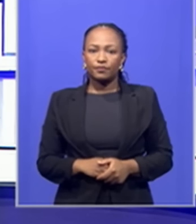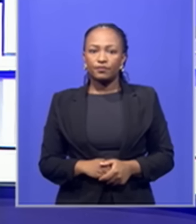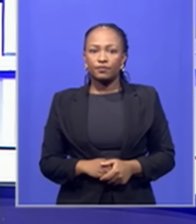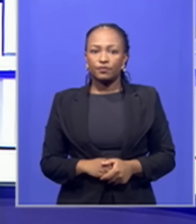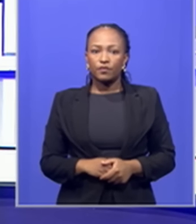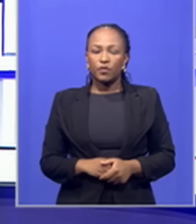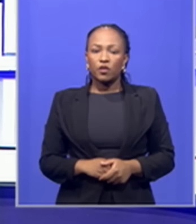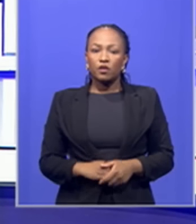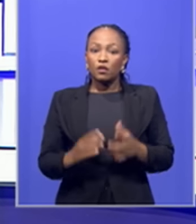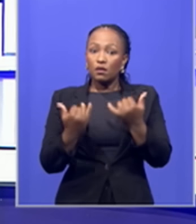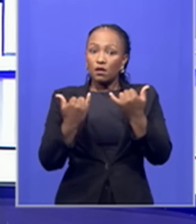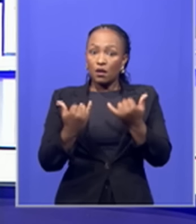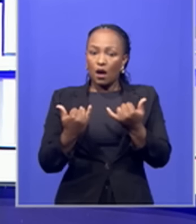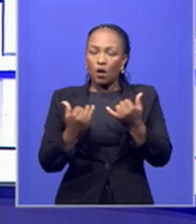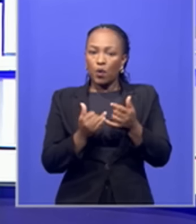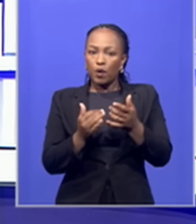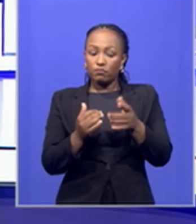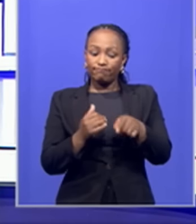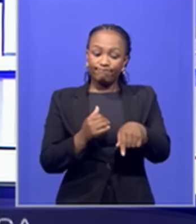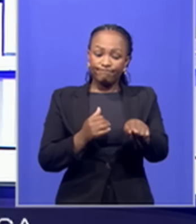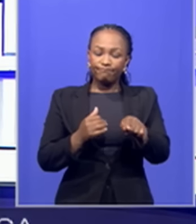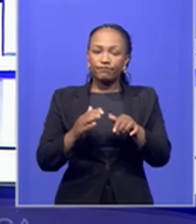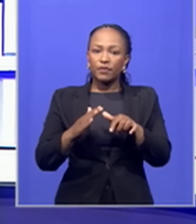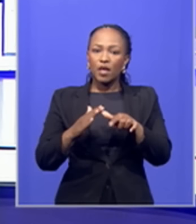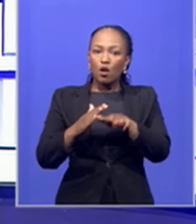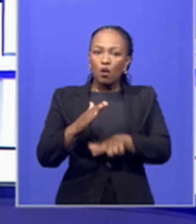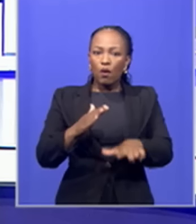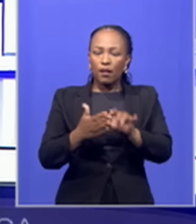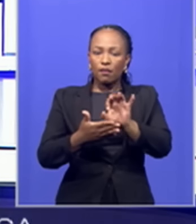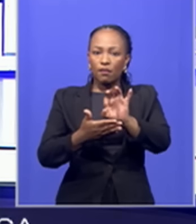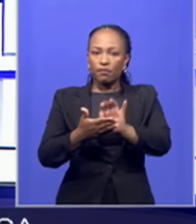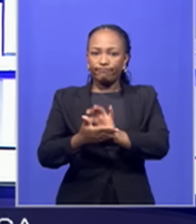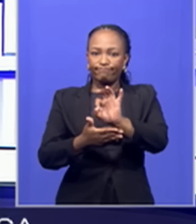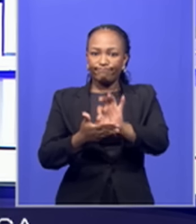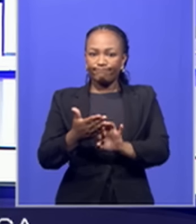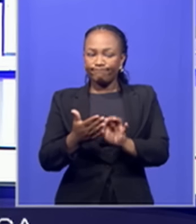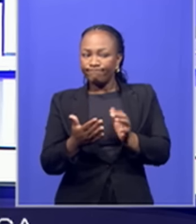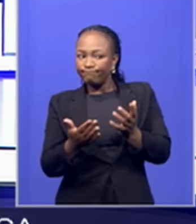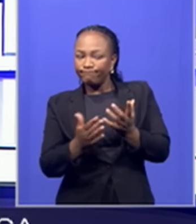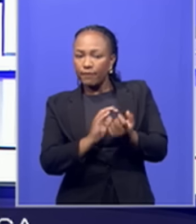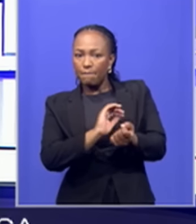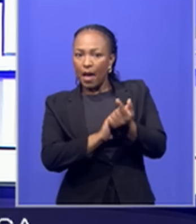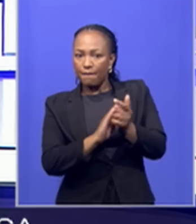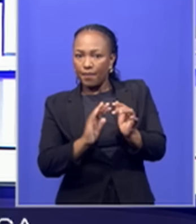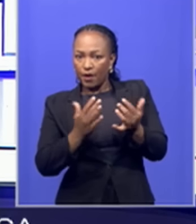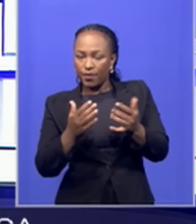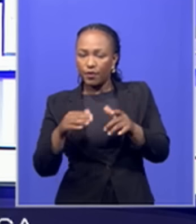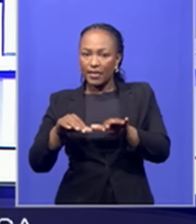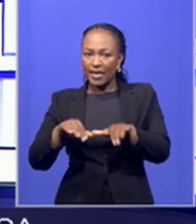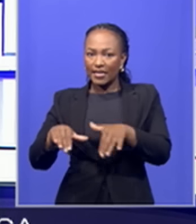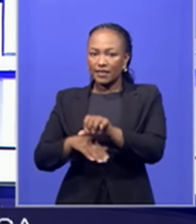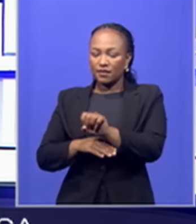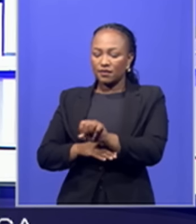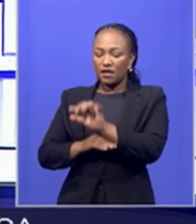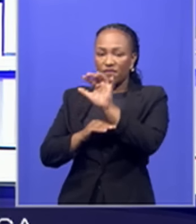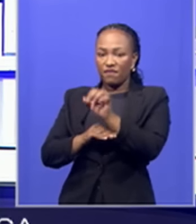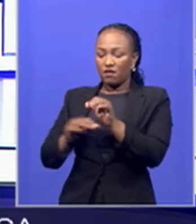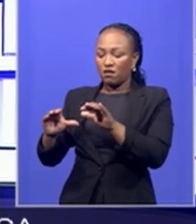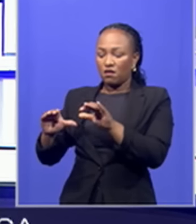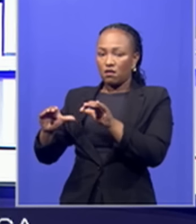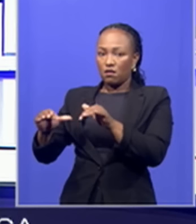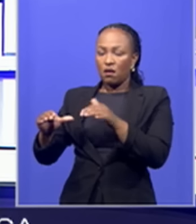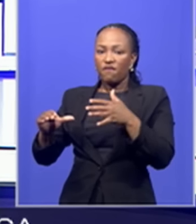Jaaka go lebilwe ka tlhoafalo gore tlhopho tsa monongwaga tsa dipusoselegae di tla tswelela jang, Action SA ya amogetse makoko a mangwe